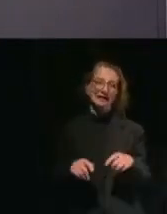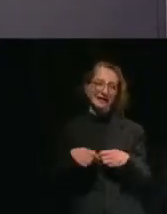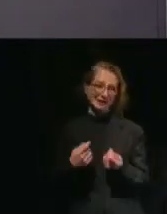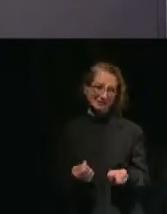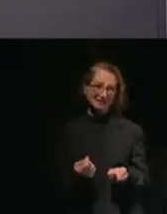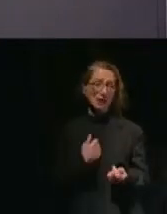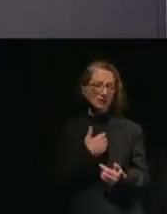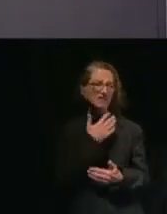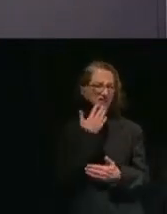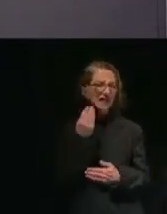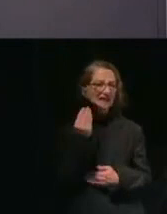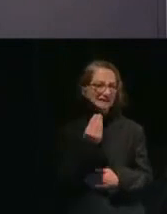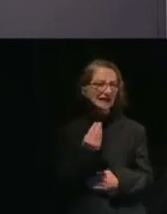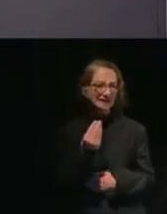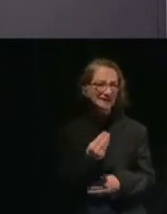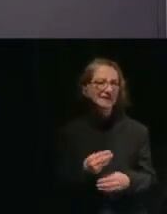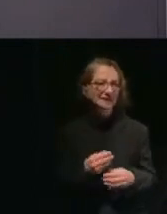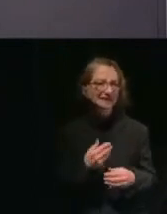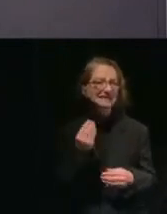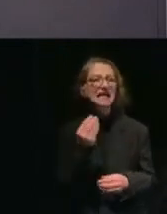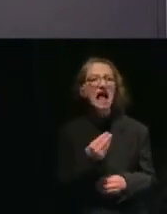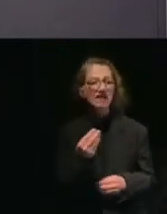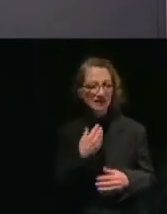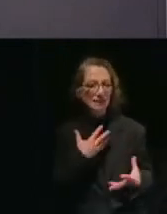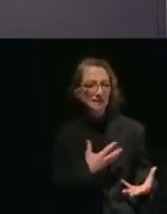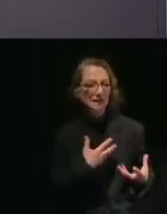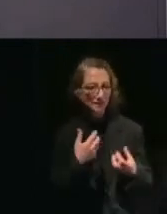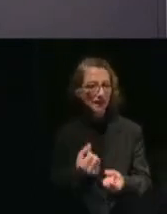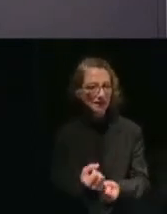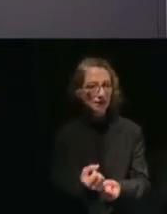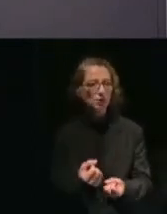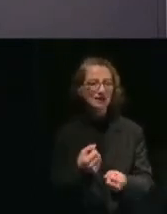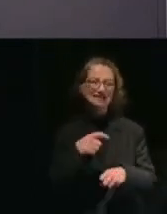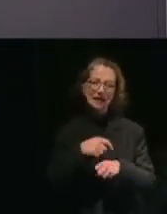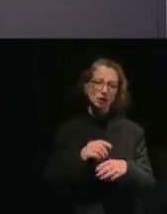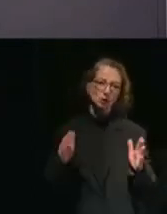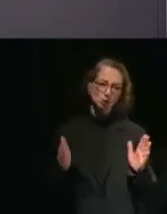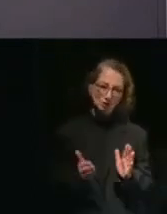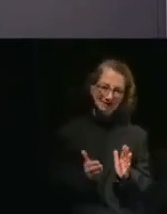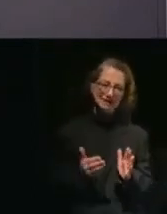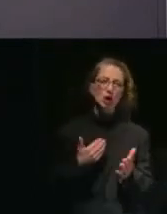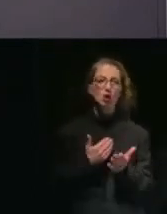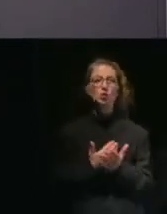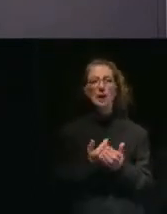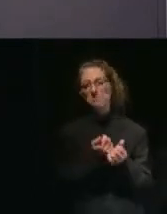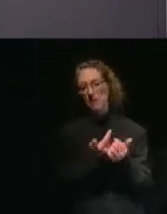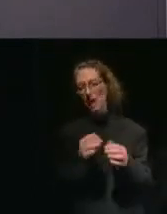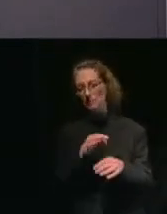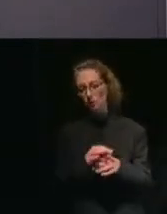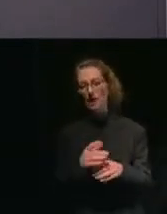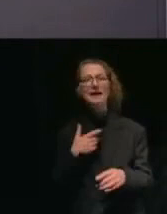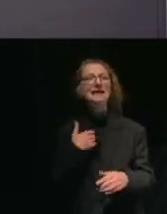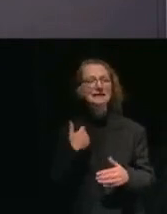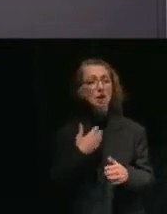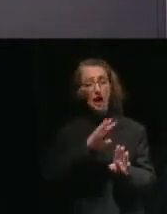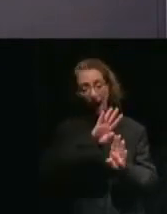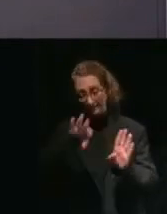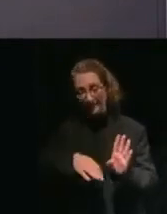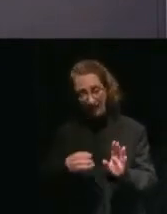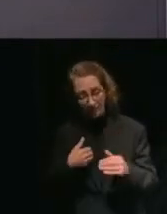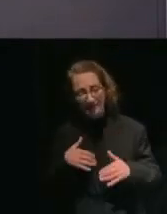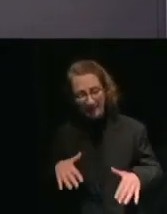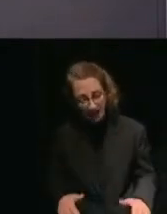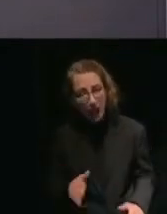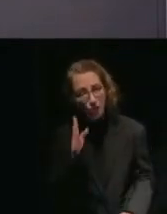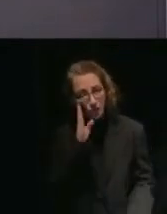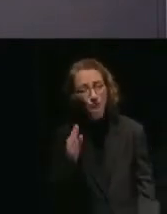but due to the time constraints, I'll just deal with a few important points right now, and I'm here all day, so if you have questions, please feel free to approach me. And at the end, I'll let you